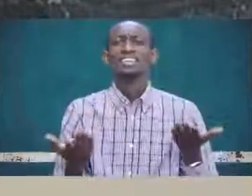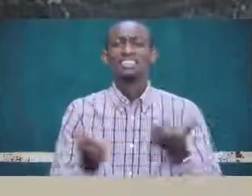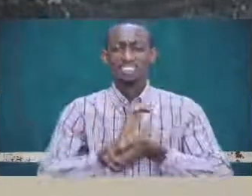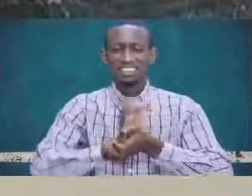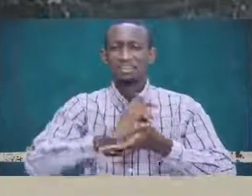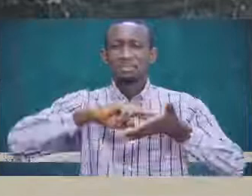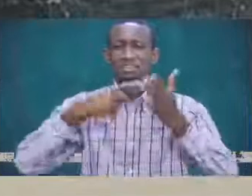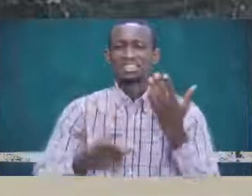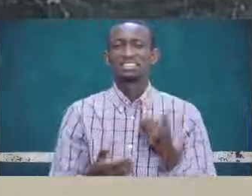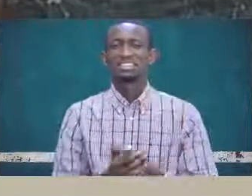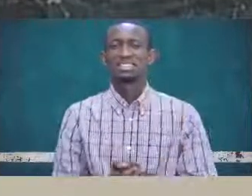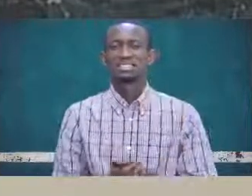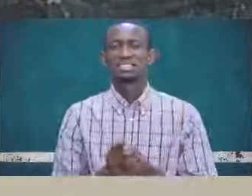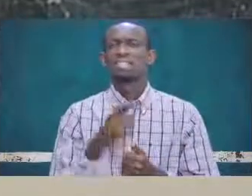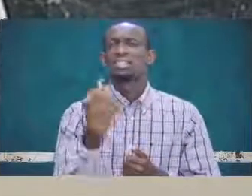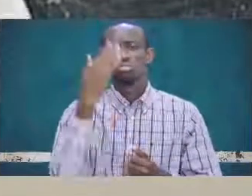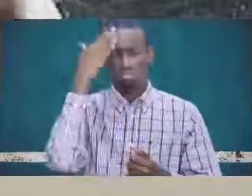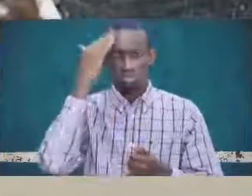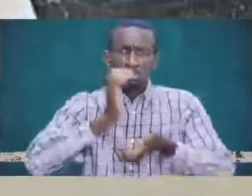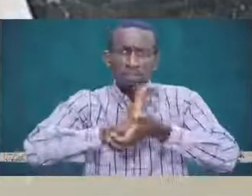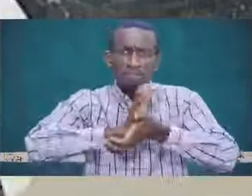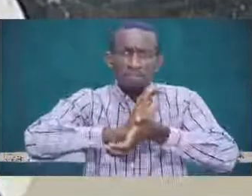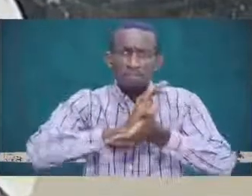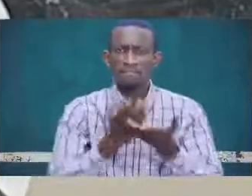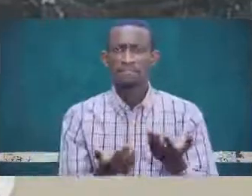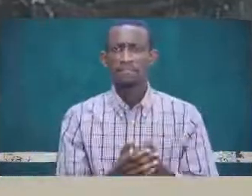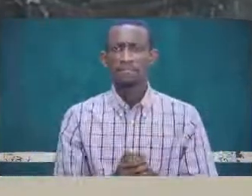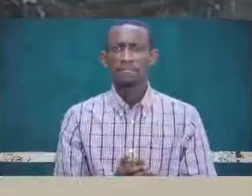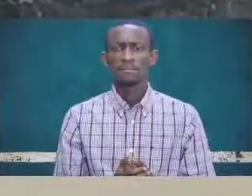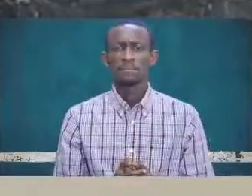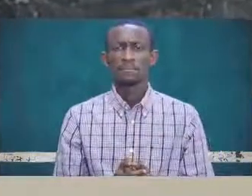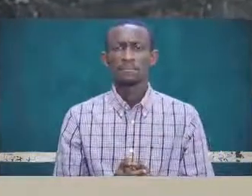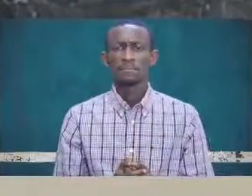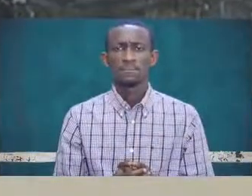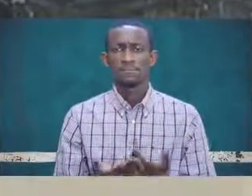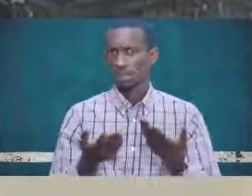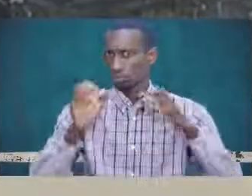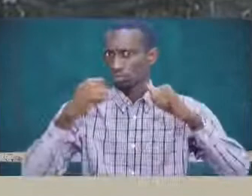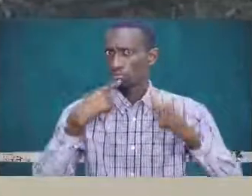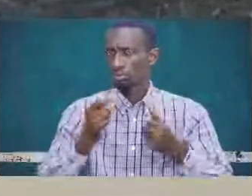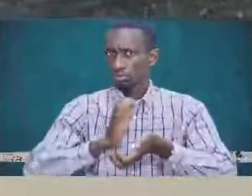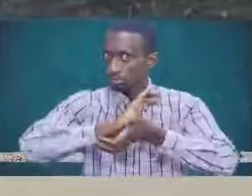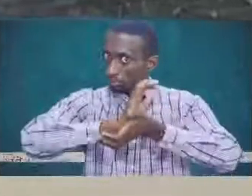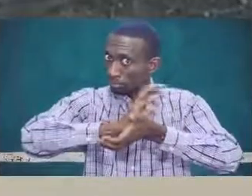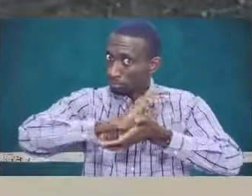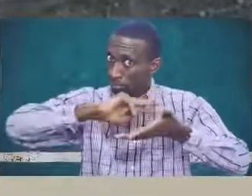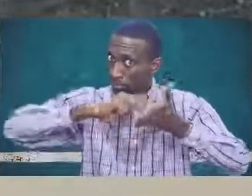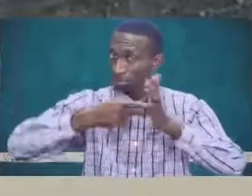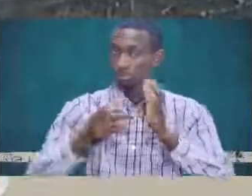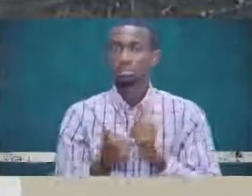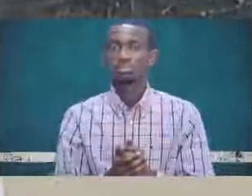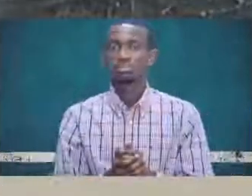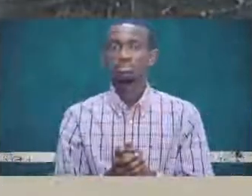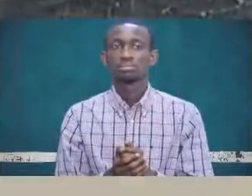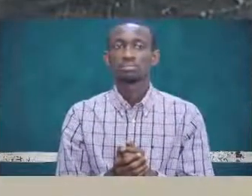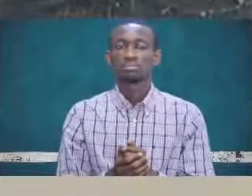definition? Who can tell me what you understand by stomach? So you can say a stomach by definition is